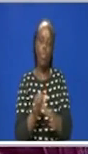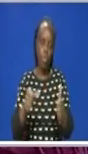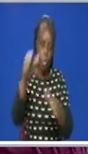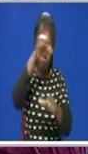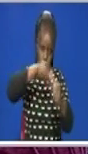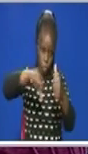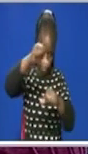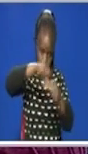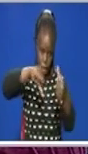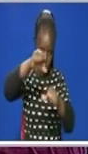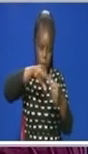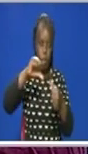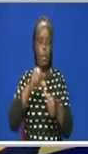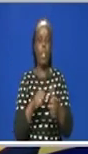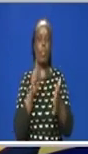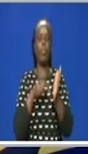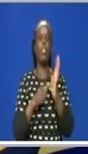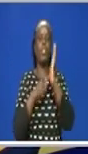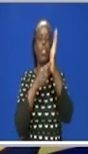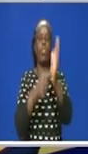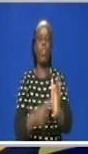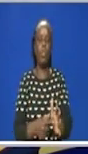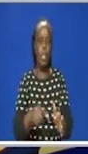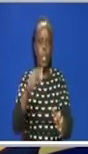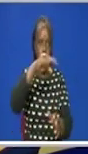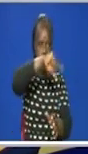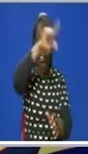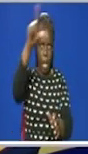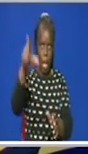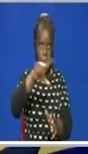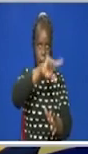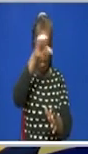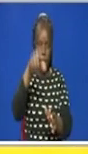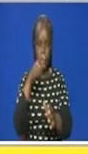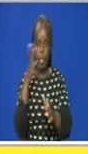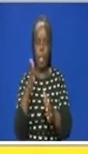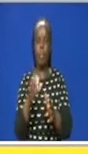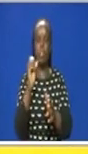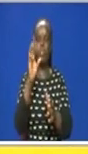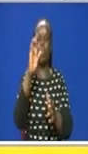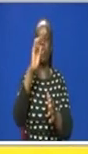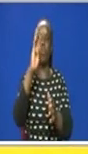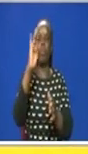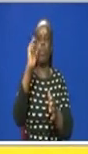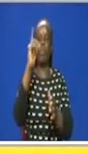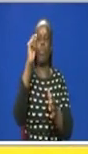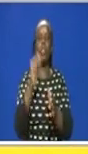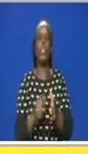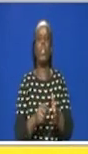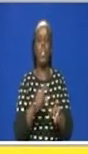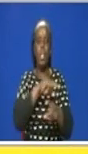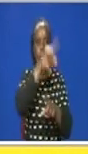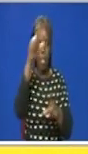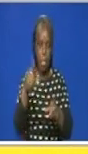Yes, as they are revolving, and this is what is shown by these lines. Mm-hmm. So we have the Mercury's orbit. Mm-hmm. So those paths are the ones that we said are